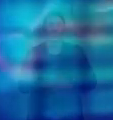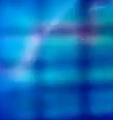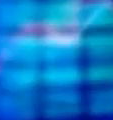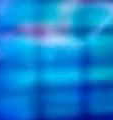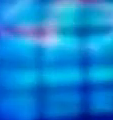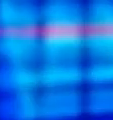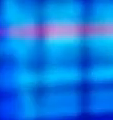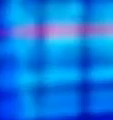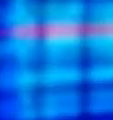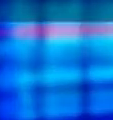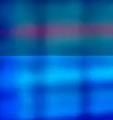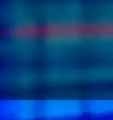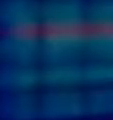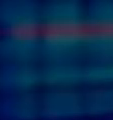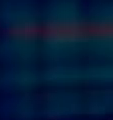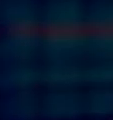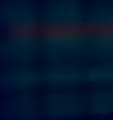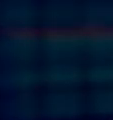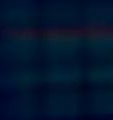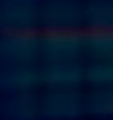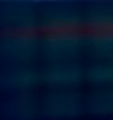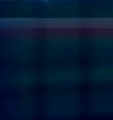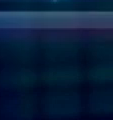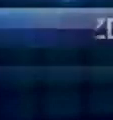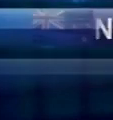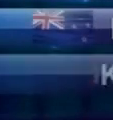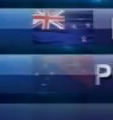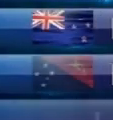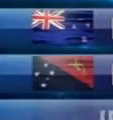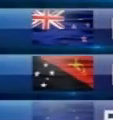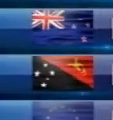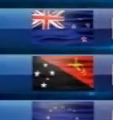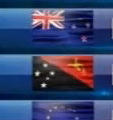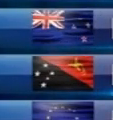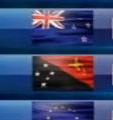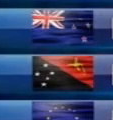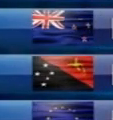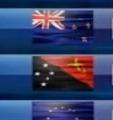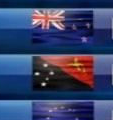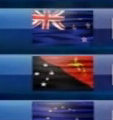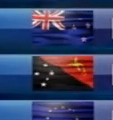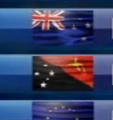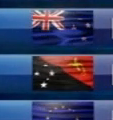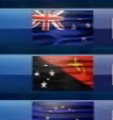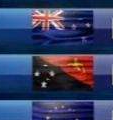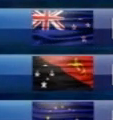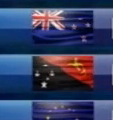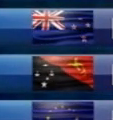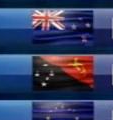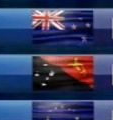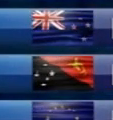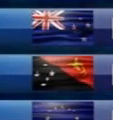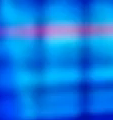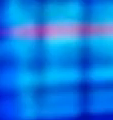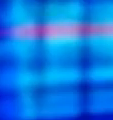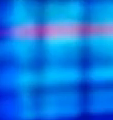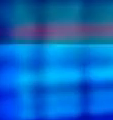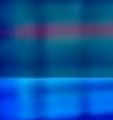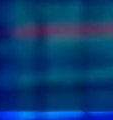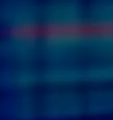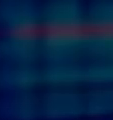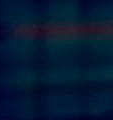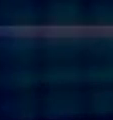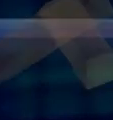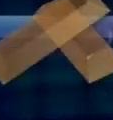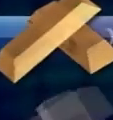the currency exchange today. The Fijian dollar gained against the Chinese yuan, the US dollar, the euro, and the Japanese yen. Onto the